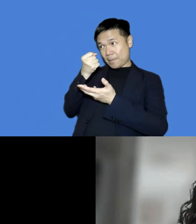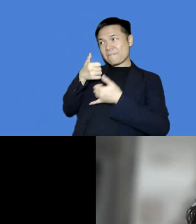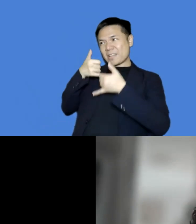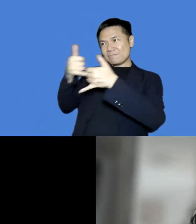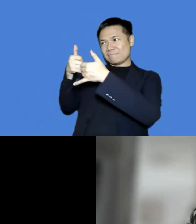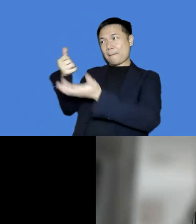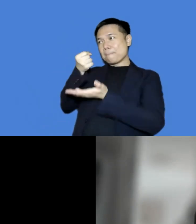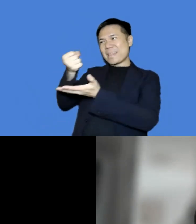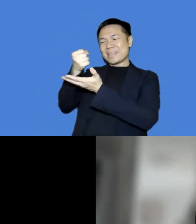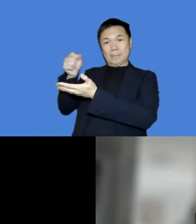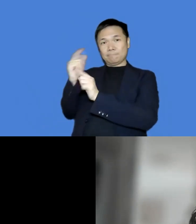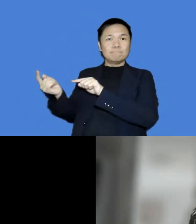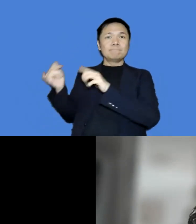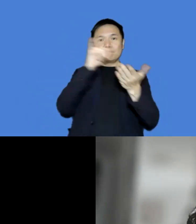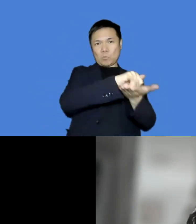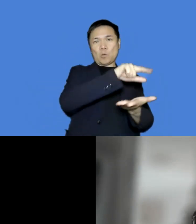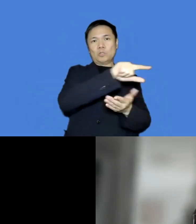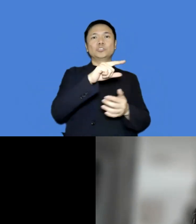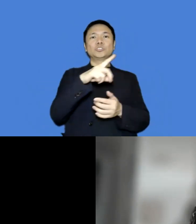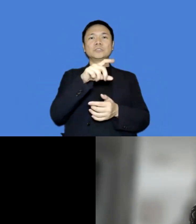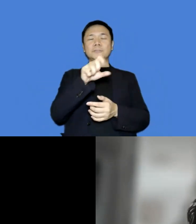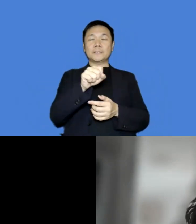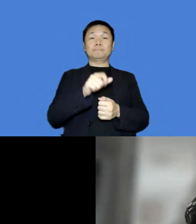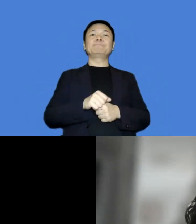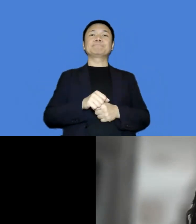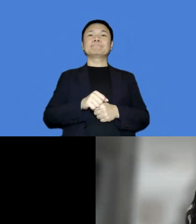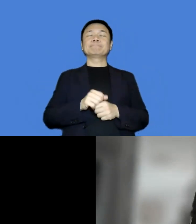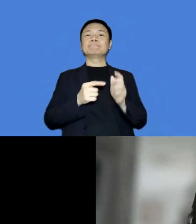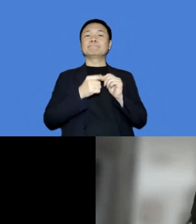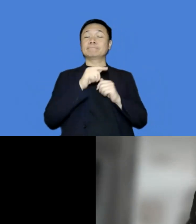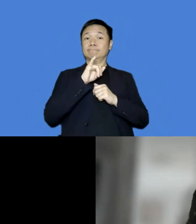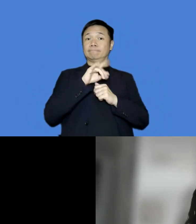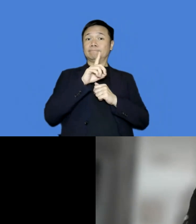Summit. IDA has been granted